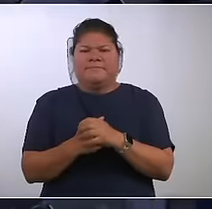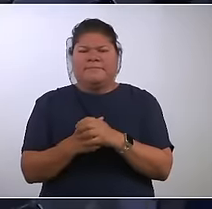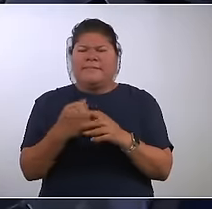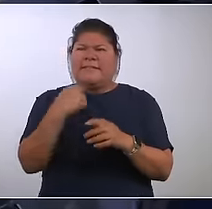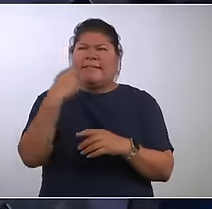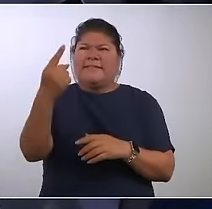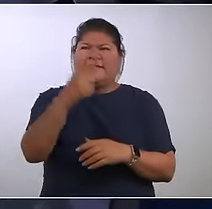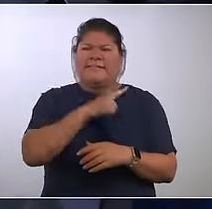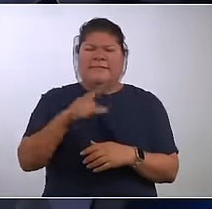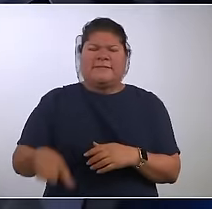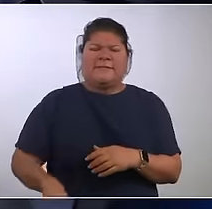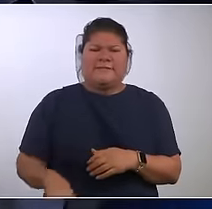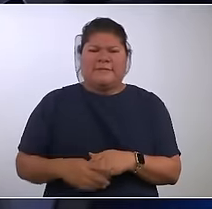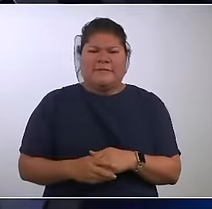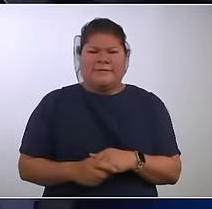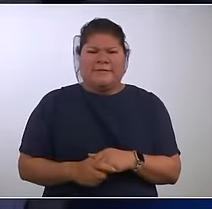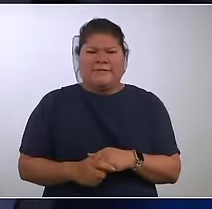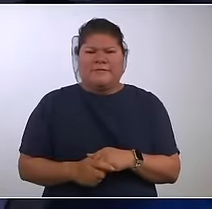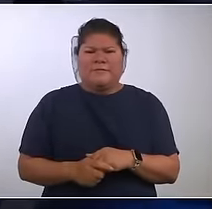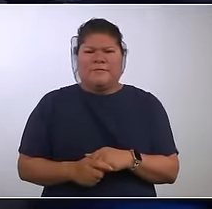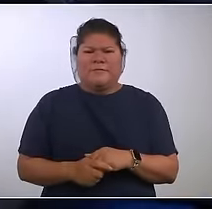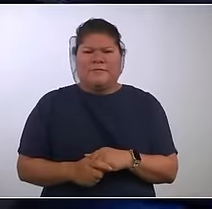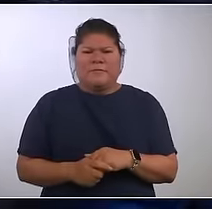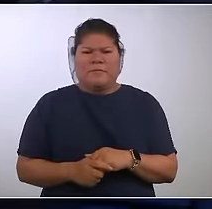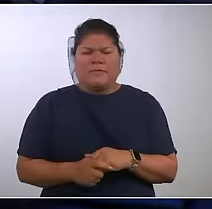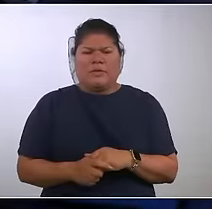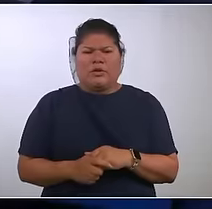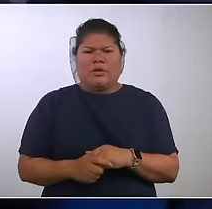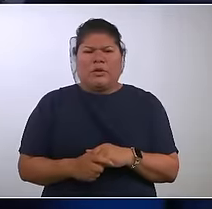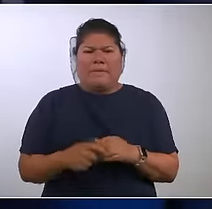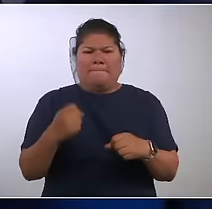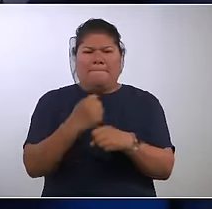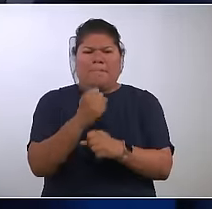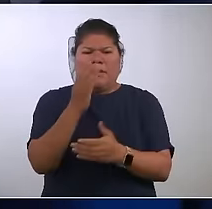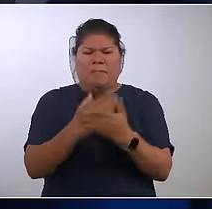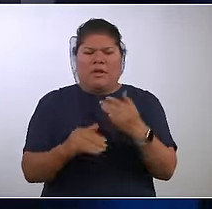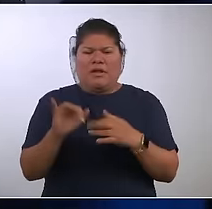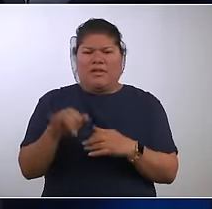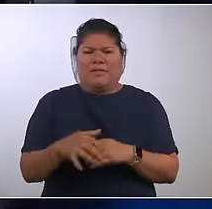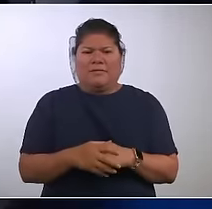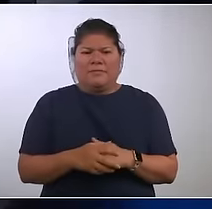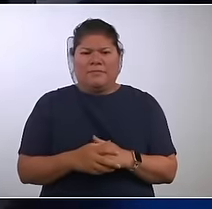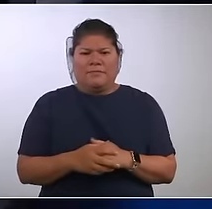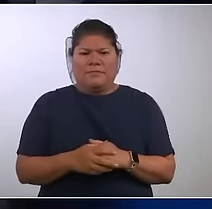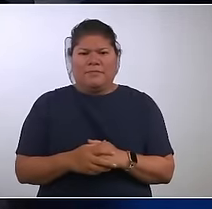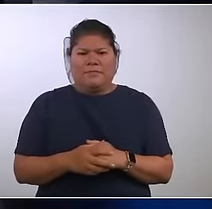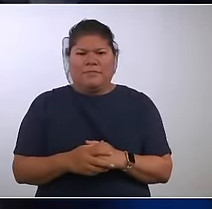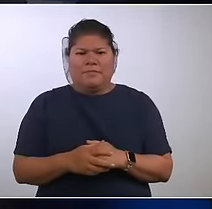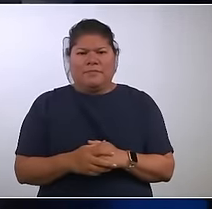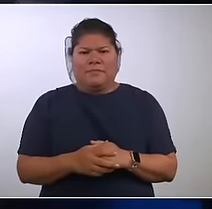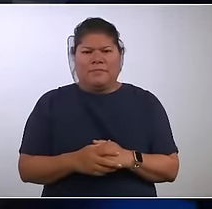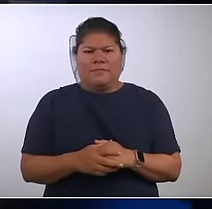decirle al Señor, we're going to tell the Lord, hazme parte de esto. Make me part of this.